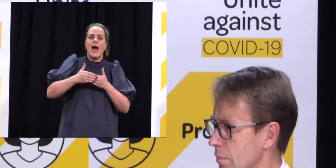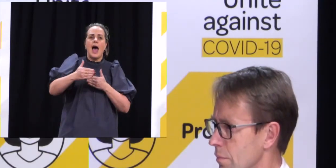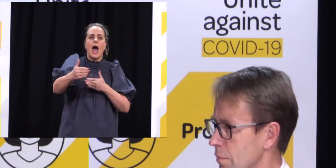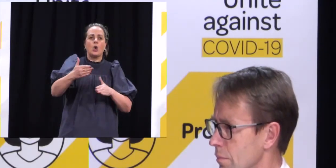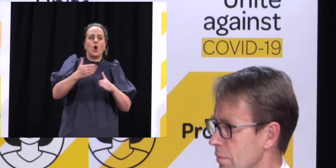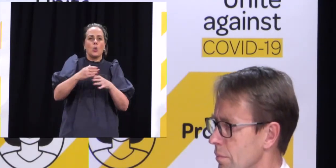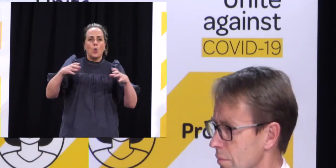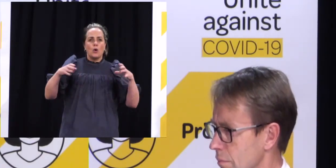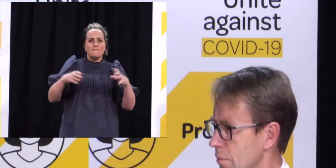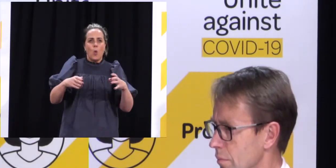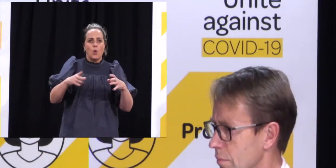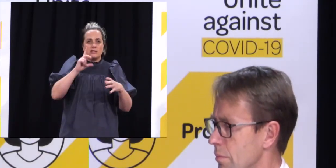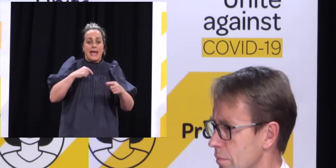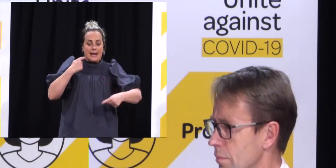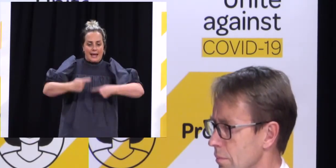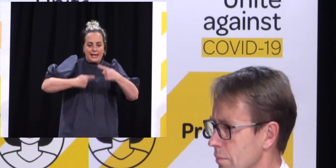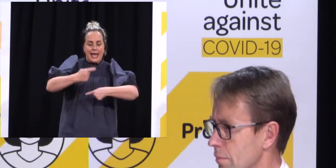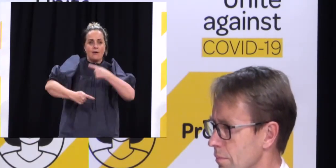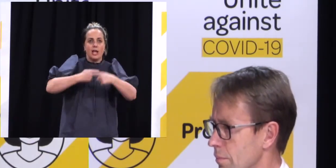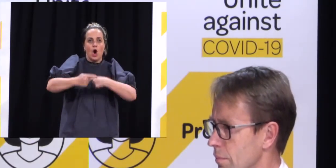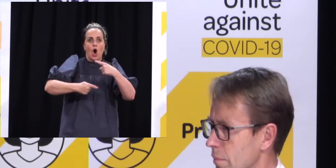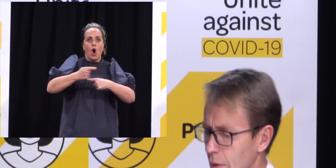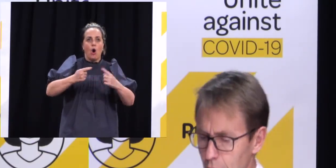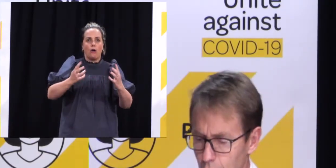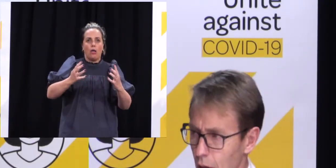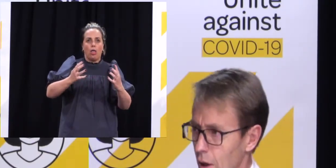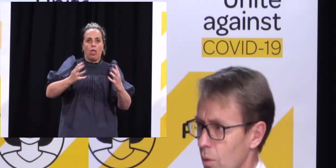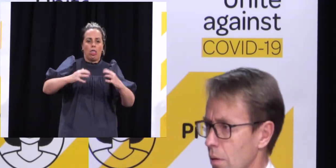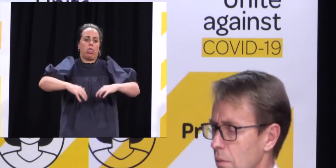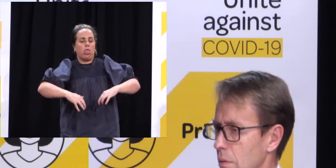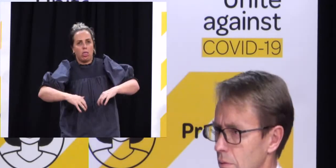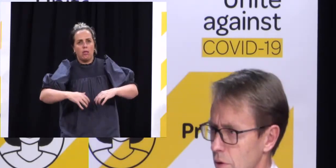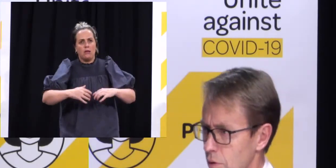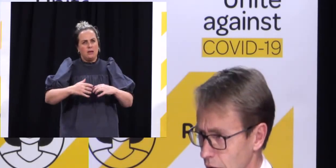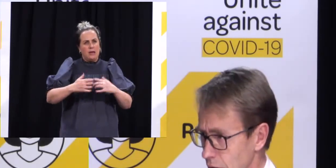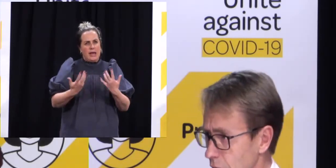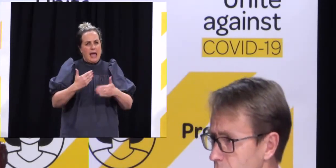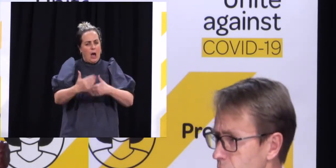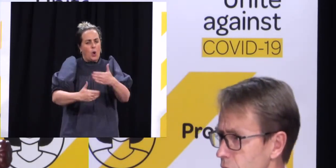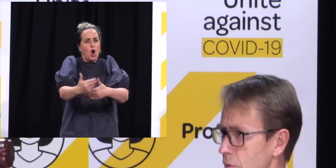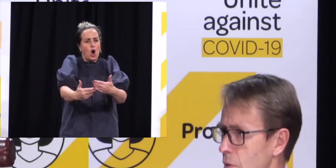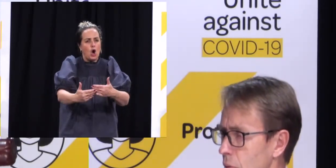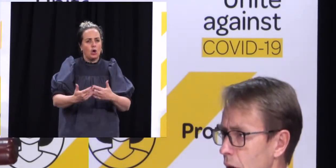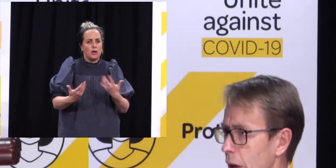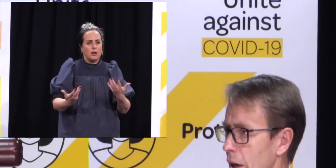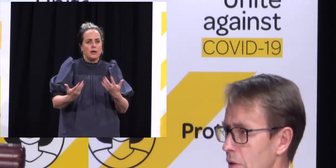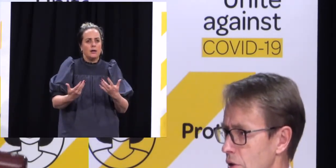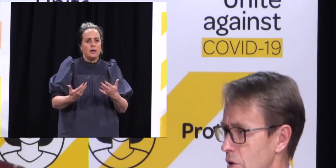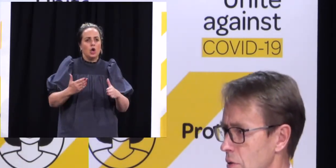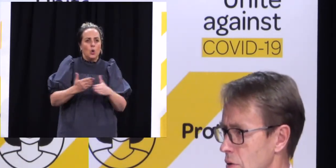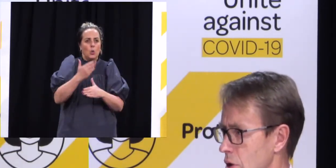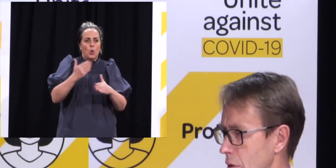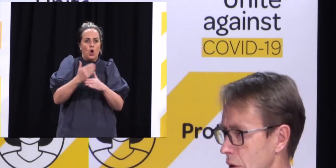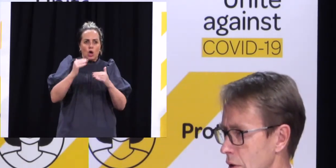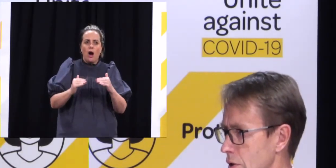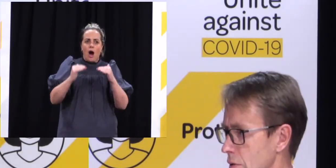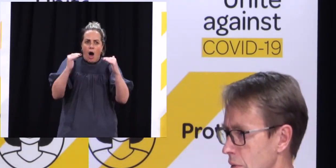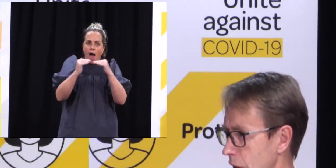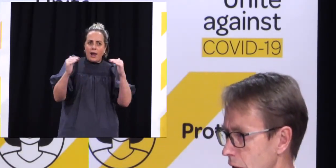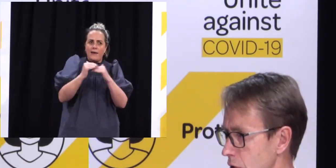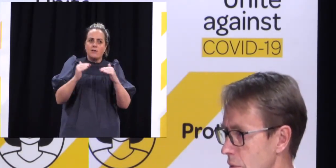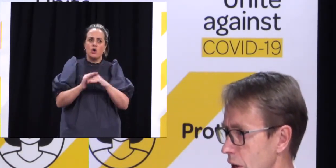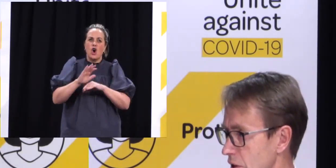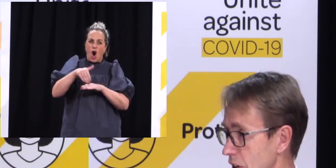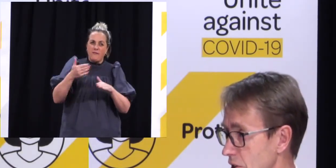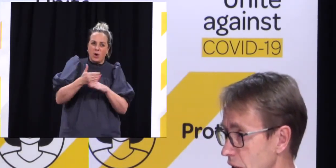sort of surge capacity before it burns out? Well, two things there. First of all, the surge is